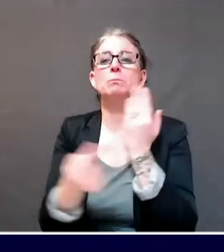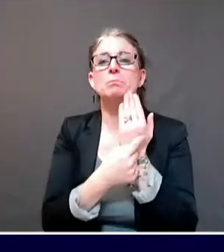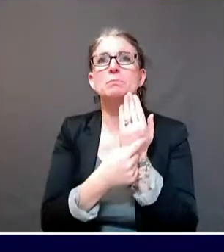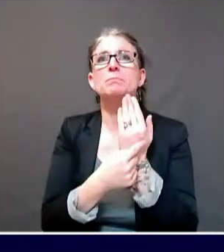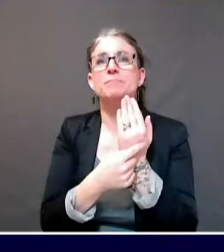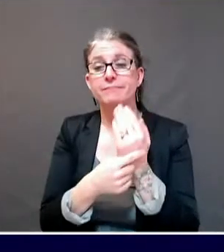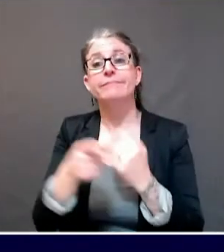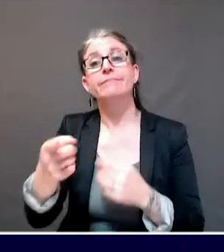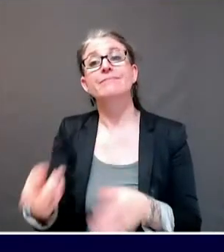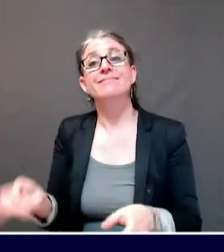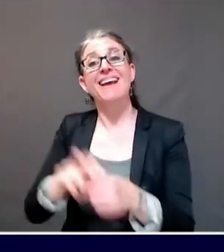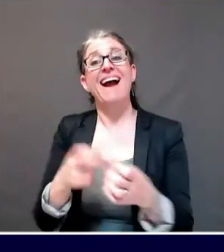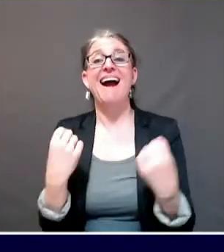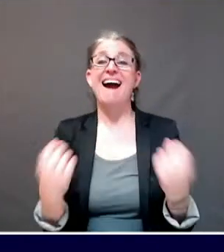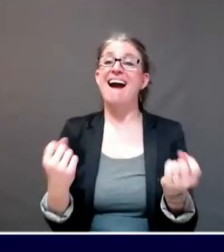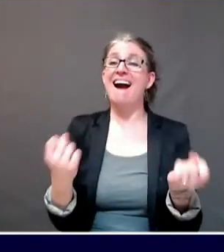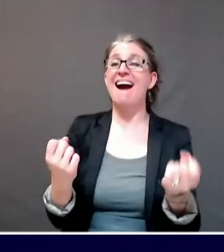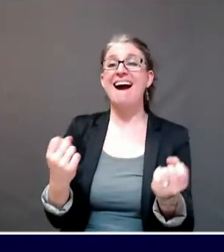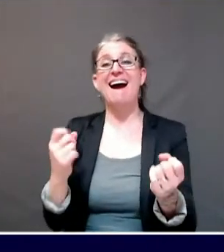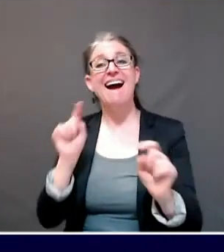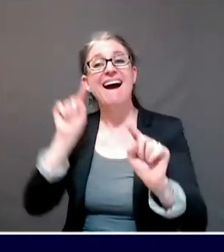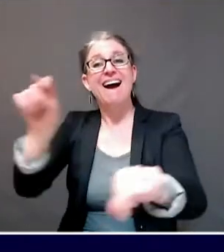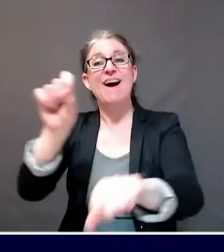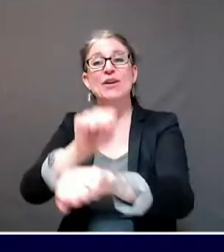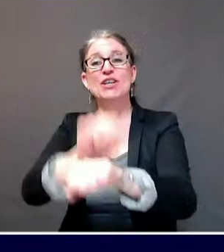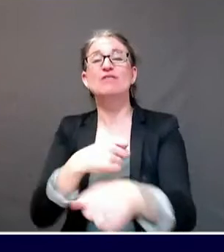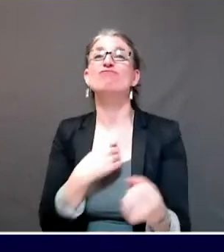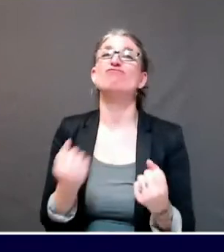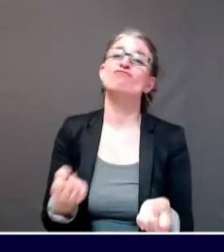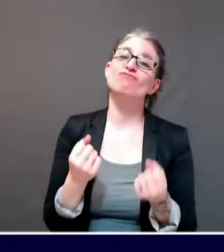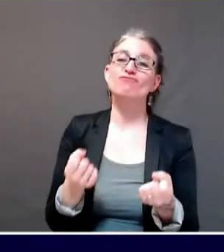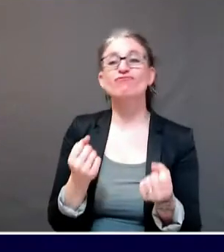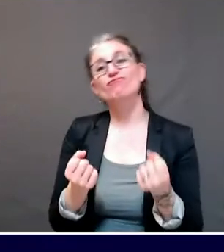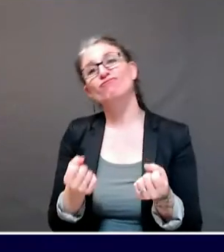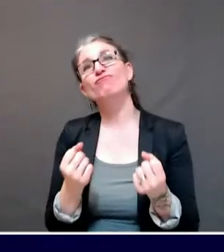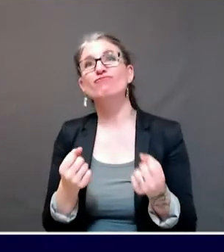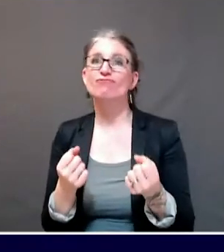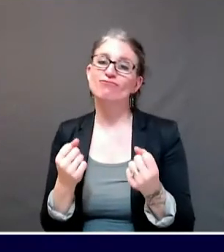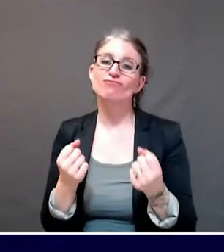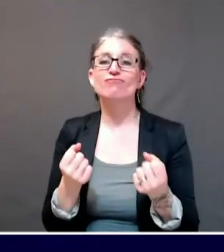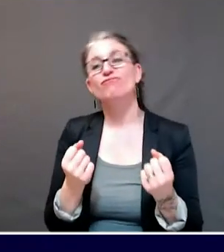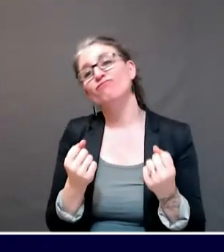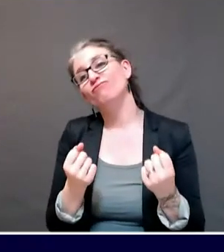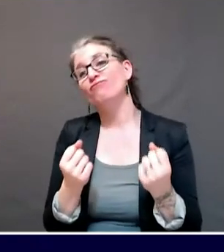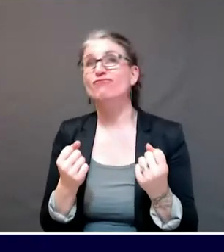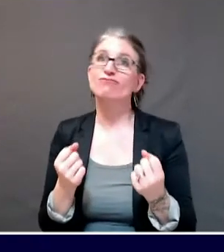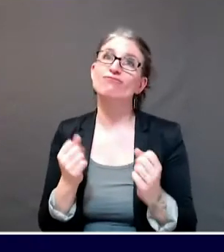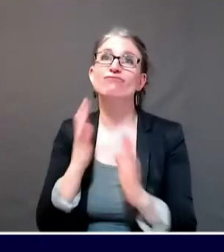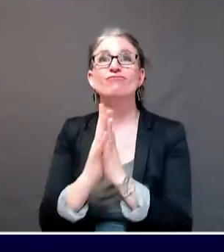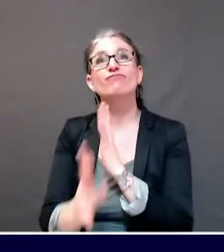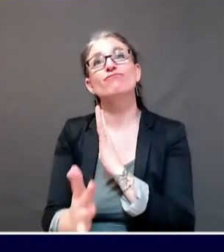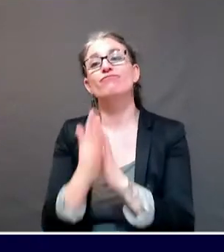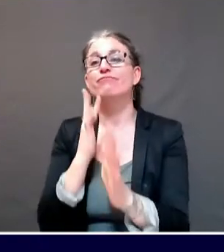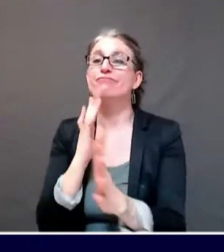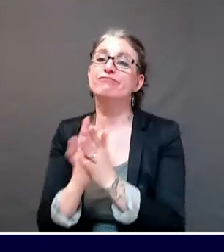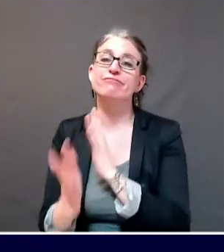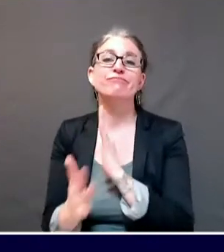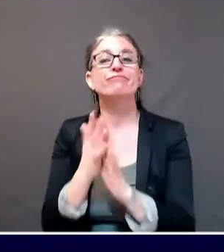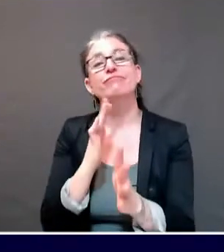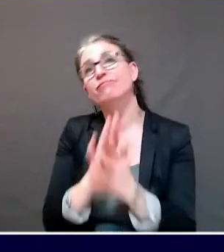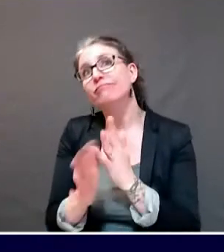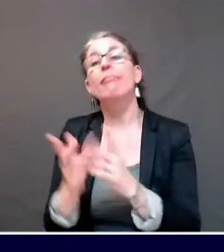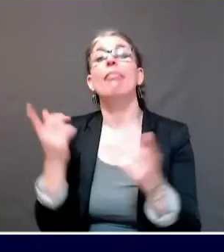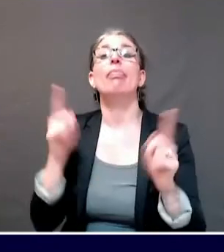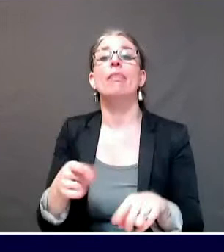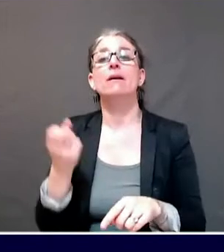down at your speedometer right after you pull out of the driveway and seeing that you're only going 12 miles an hour and saying, oh my God, it's